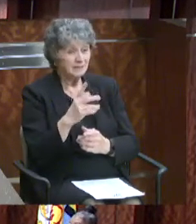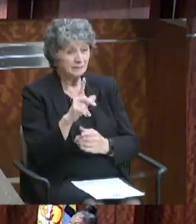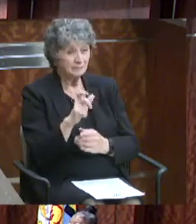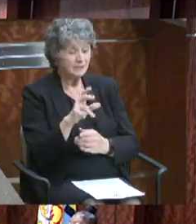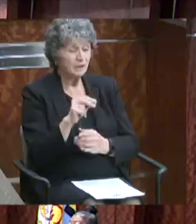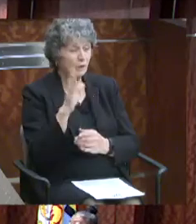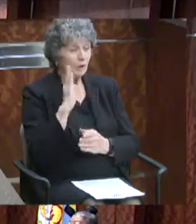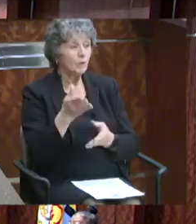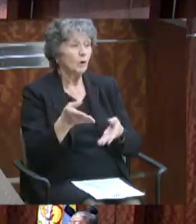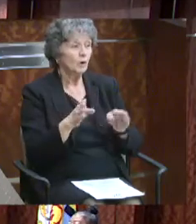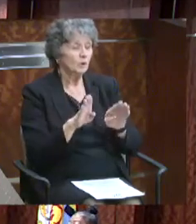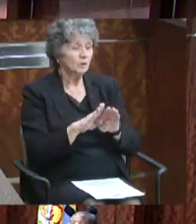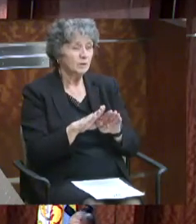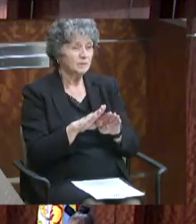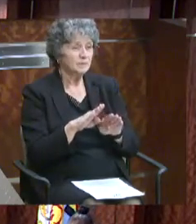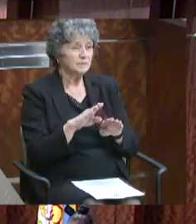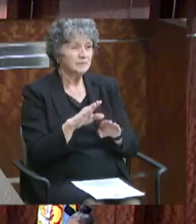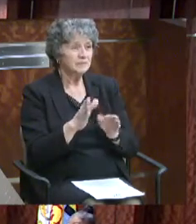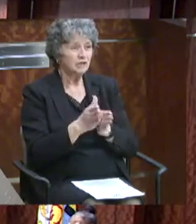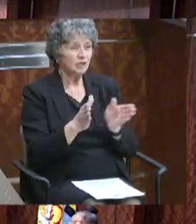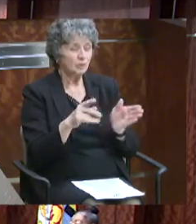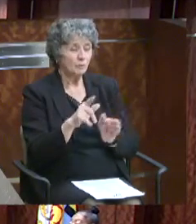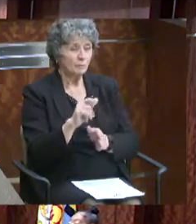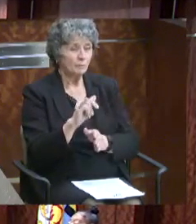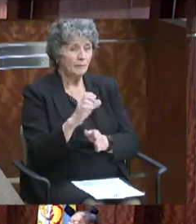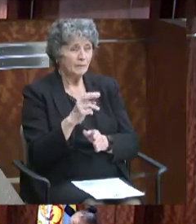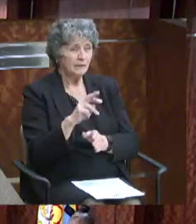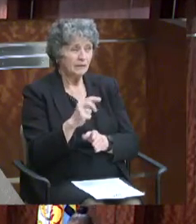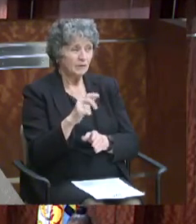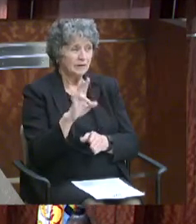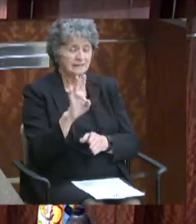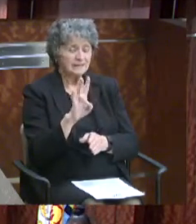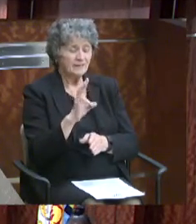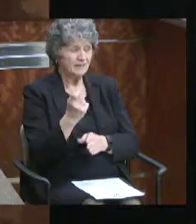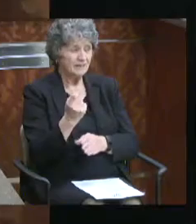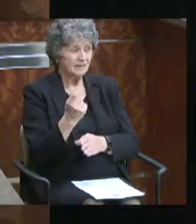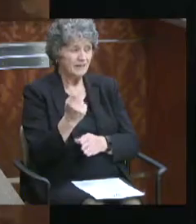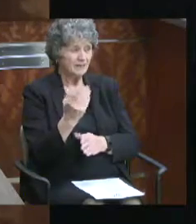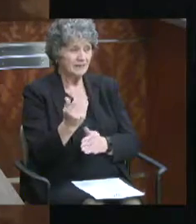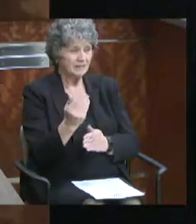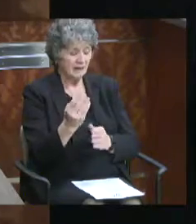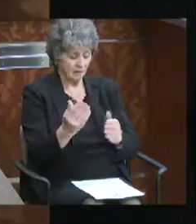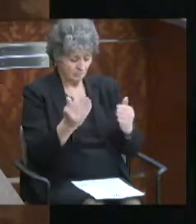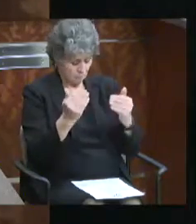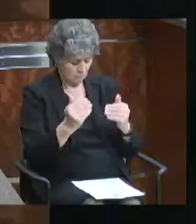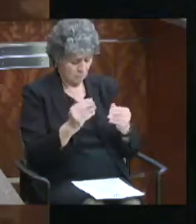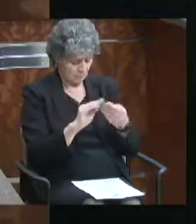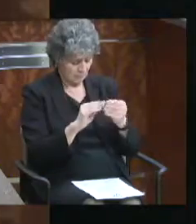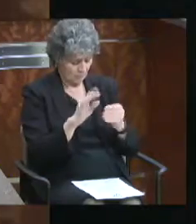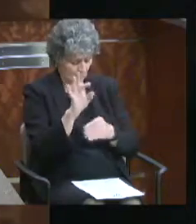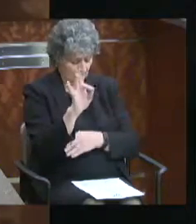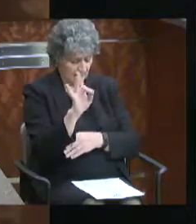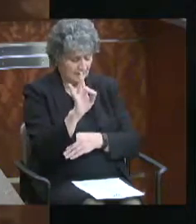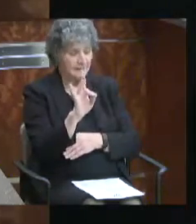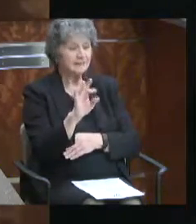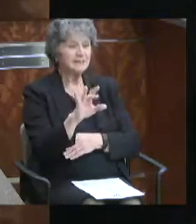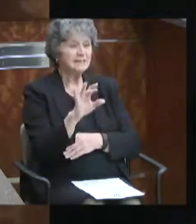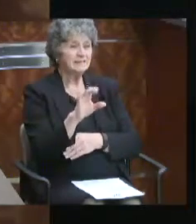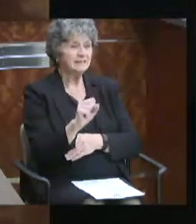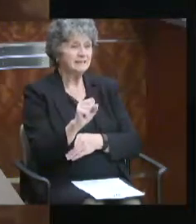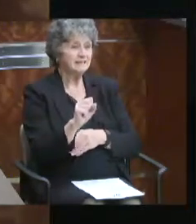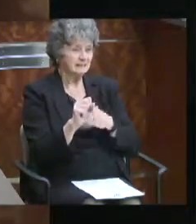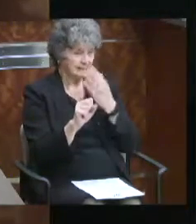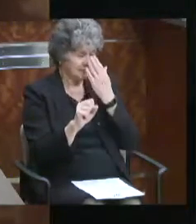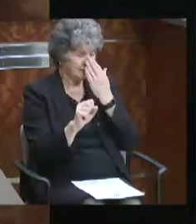the general public hearing at 7:11. We'll move on to item number 8, and this is the